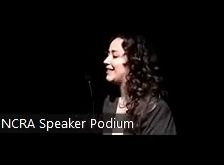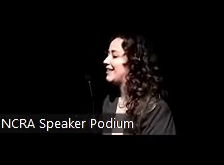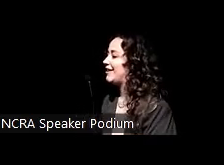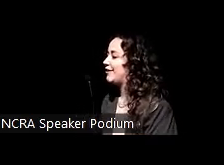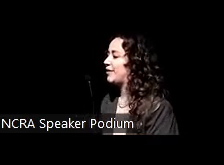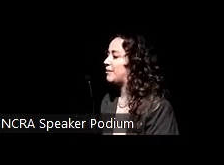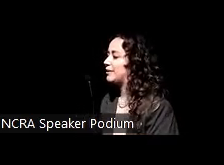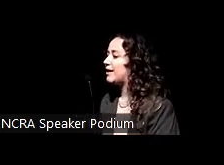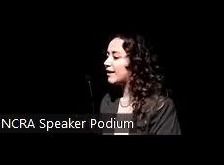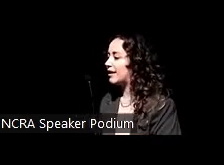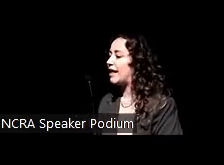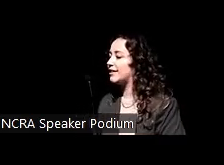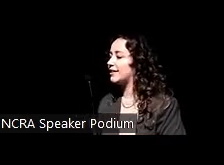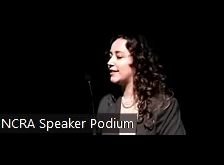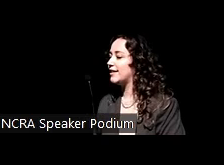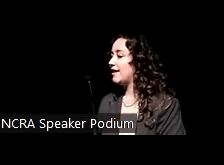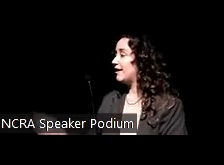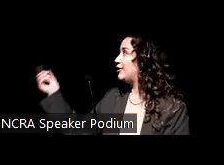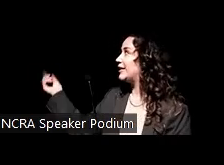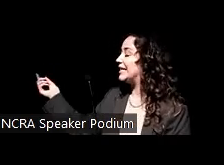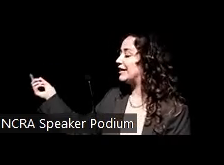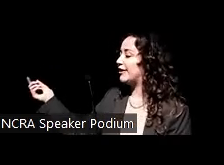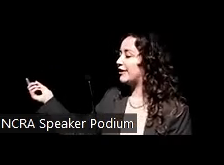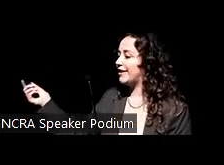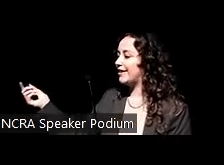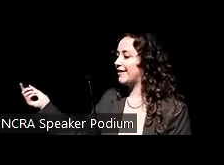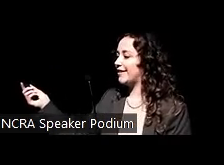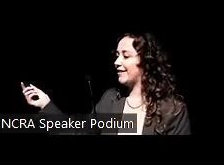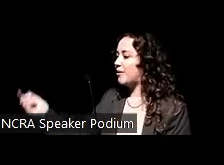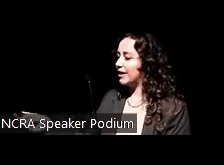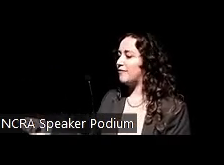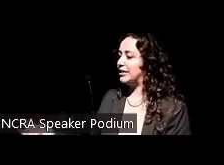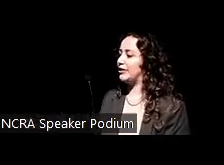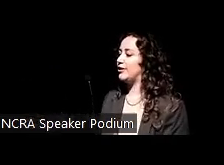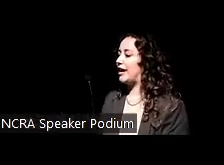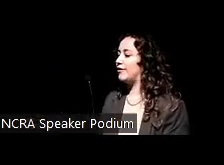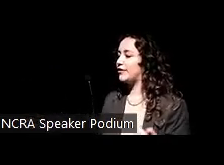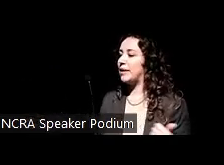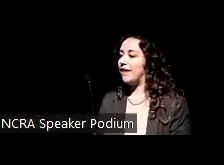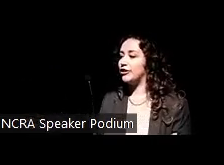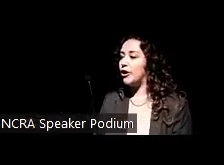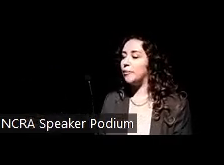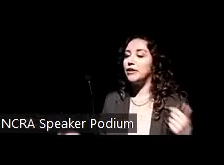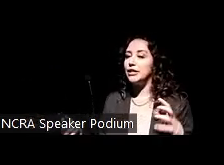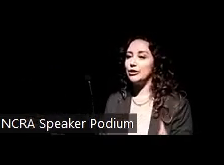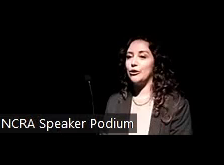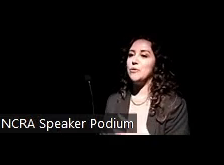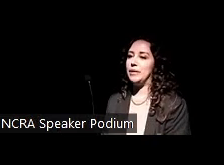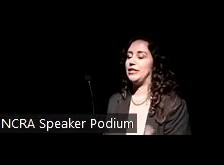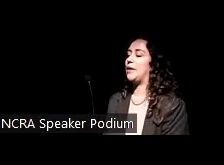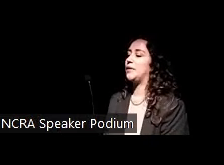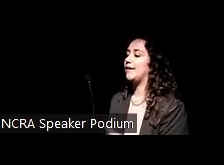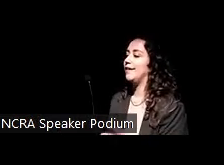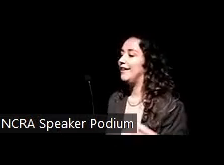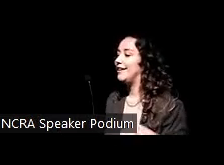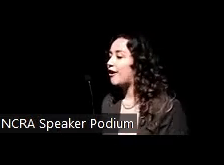a study that was done, an analysis. So you can see here the quantity of materials salvaged from an average home. There is so much